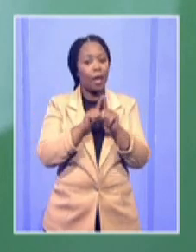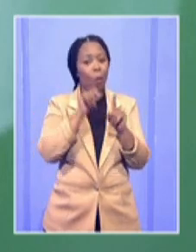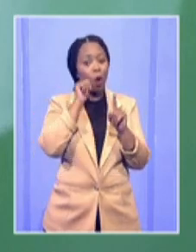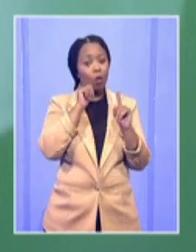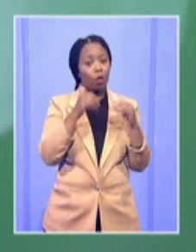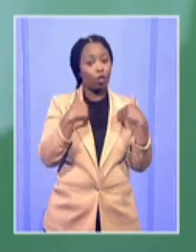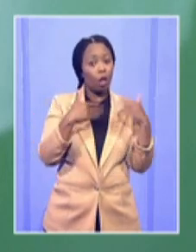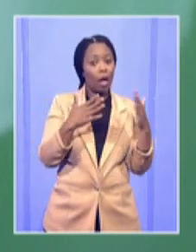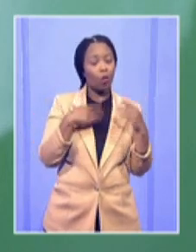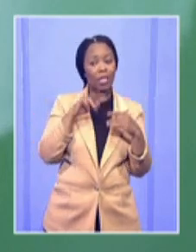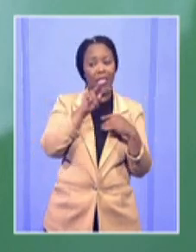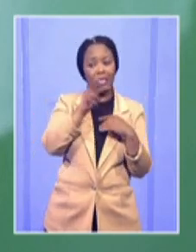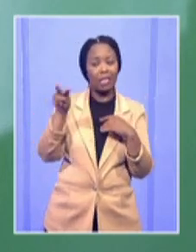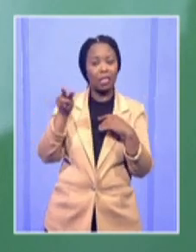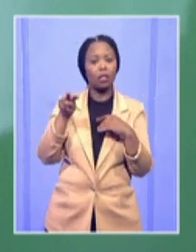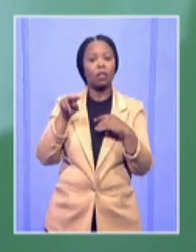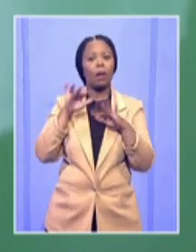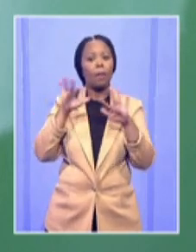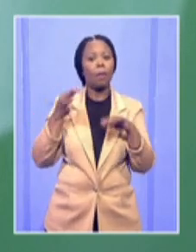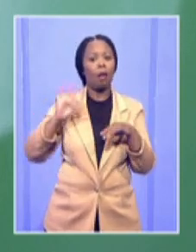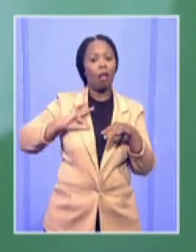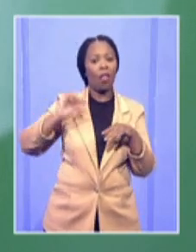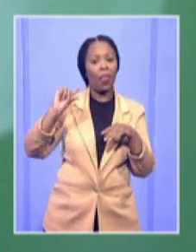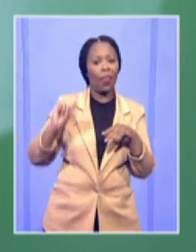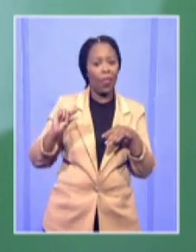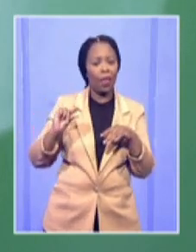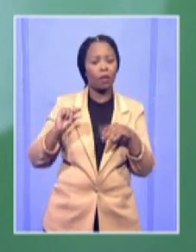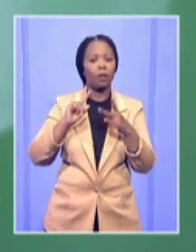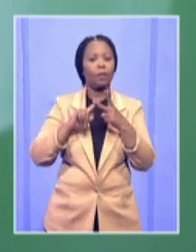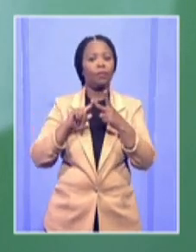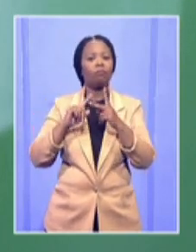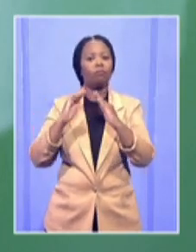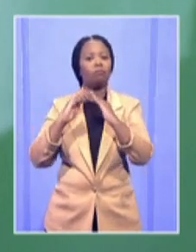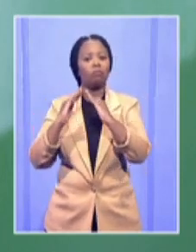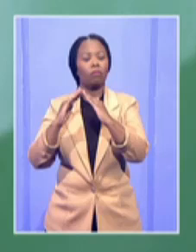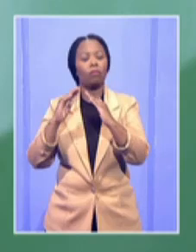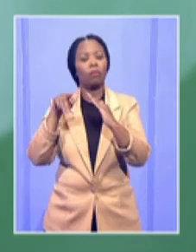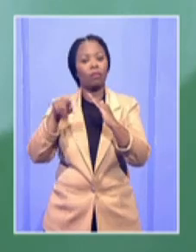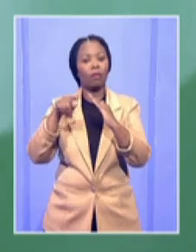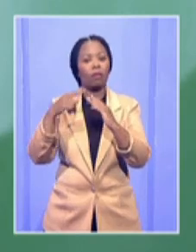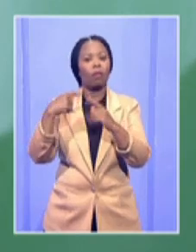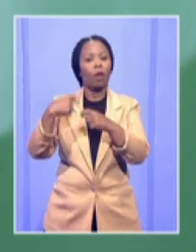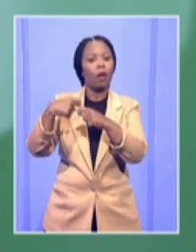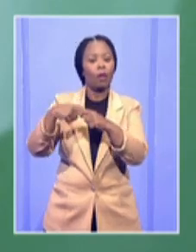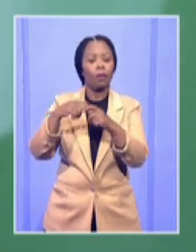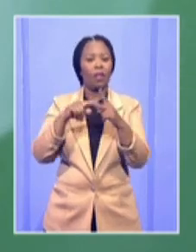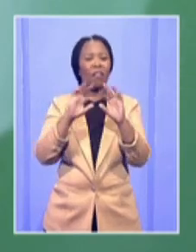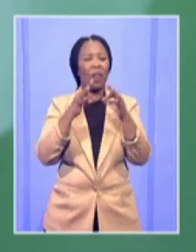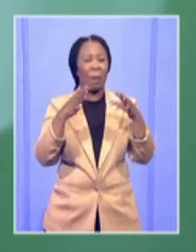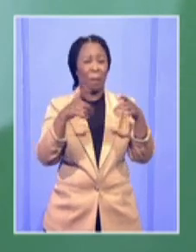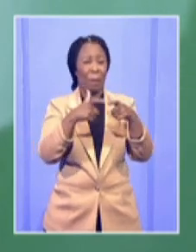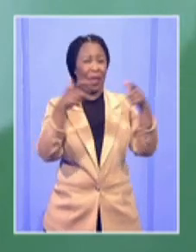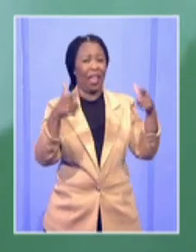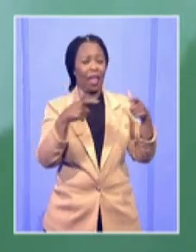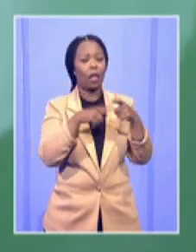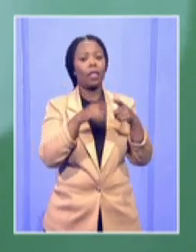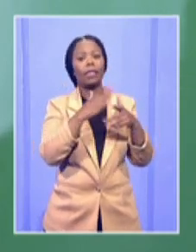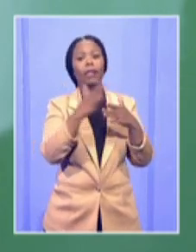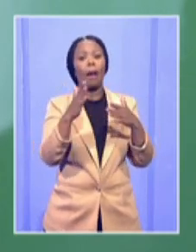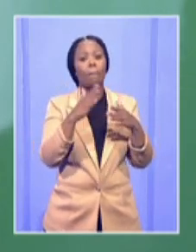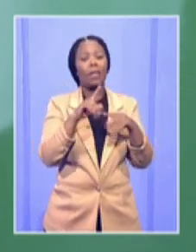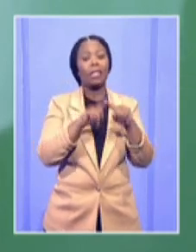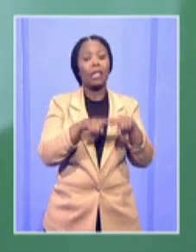people living in low-income groups, those in informal settlements, larger families, those dependent on the informal